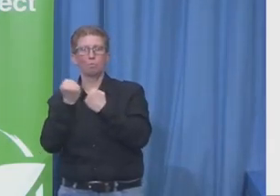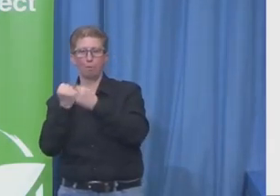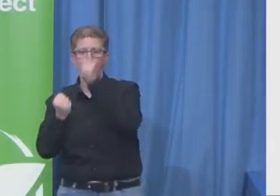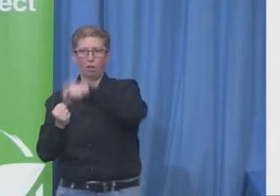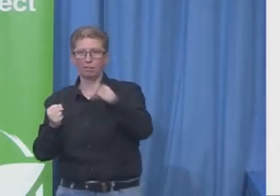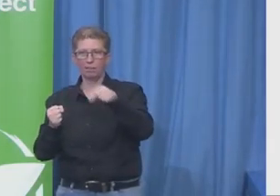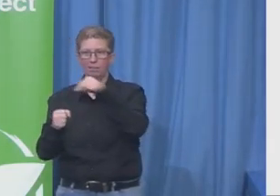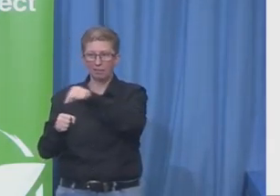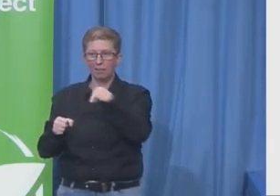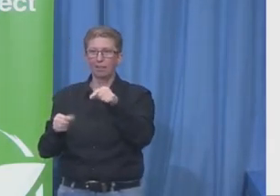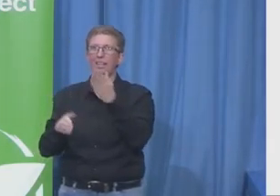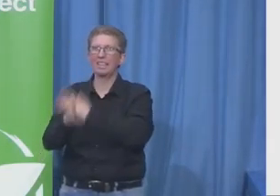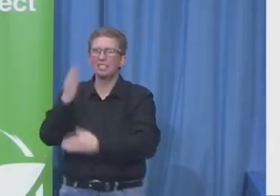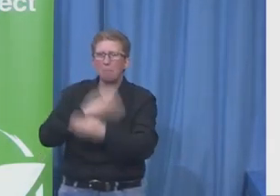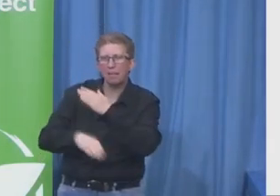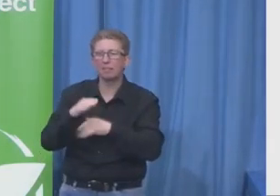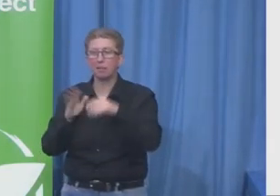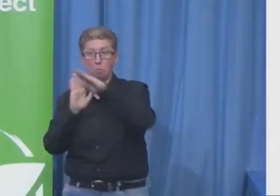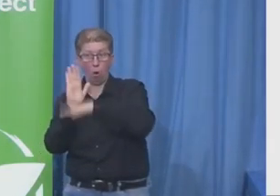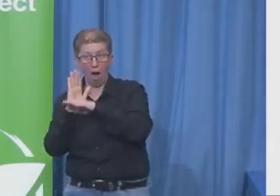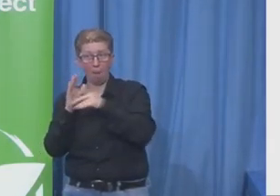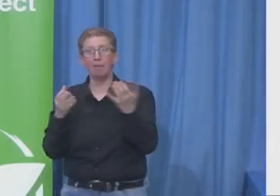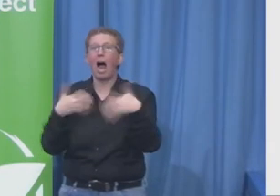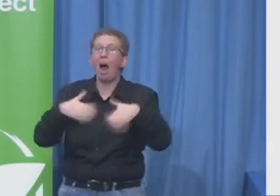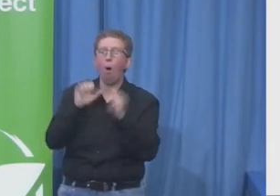the potential to change.